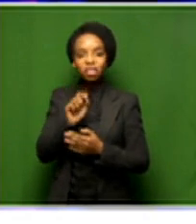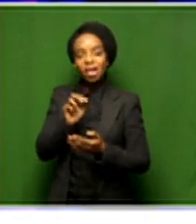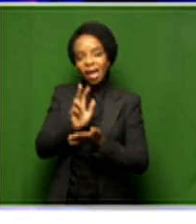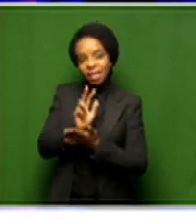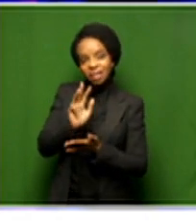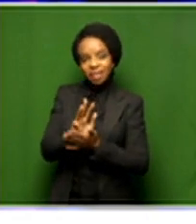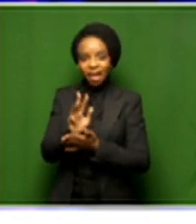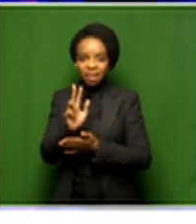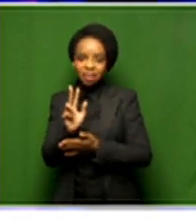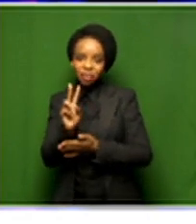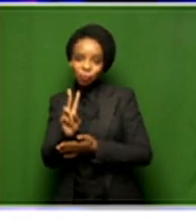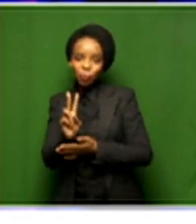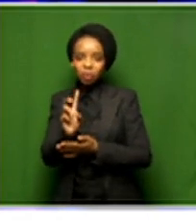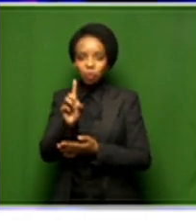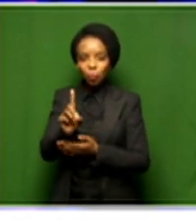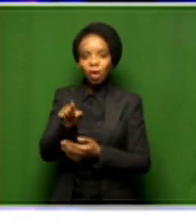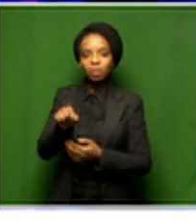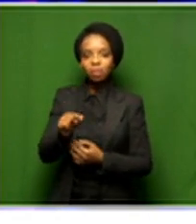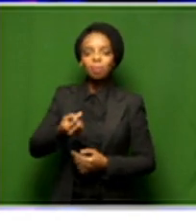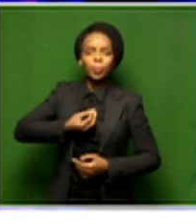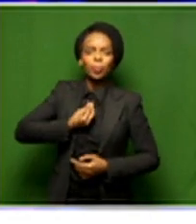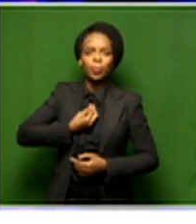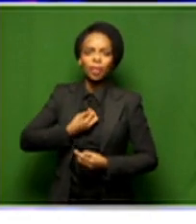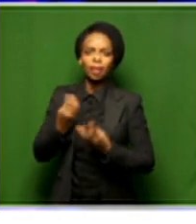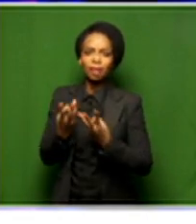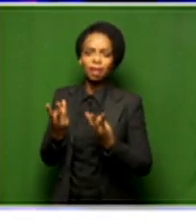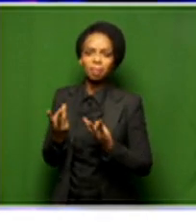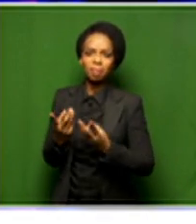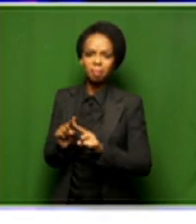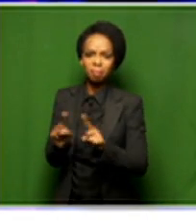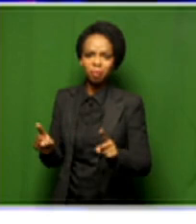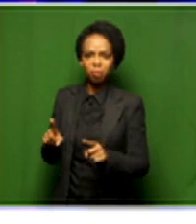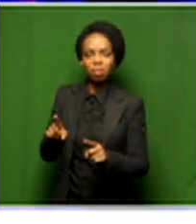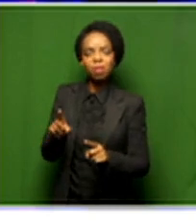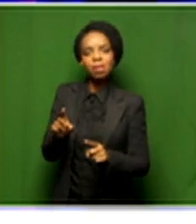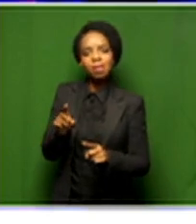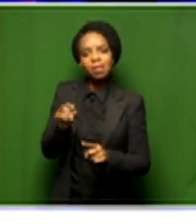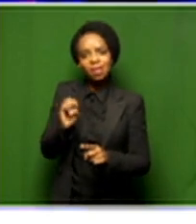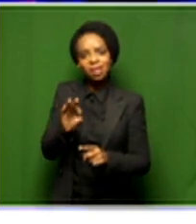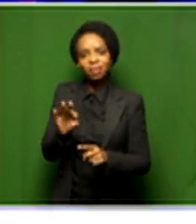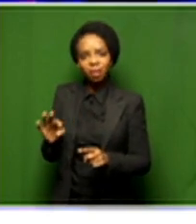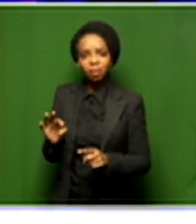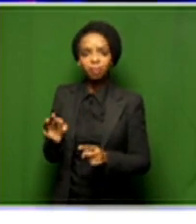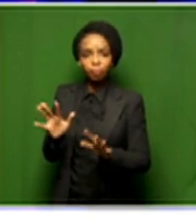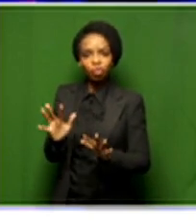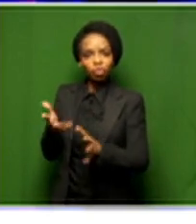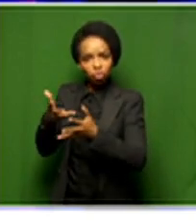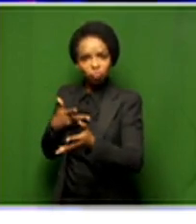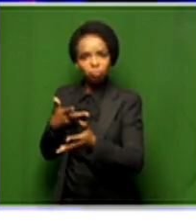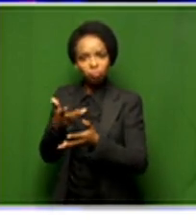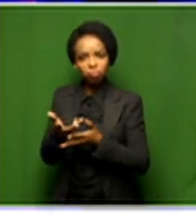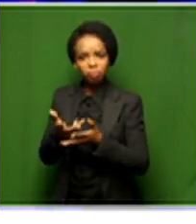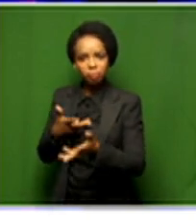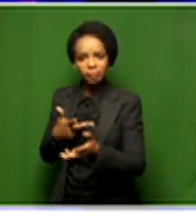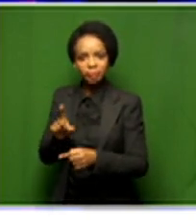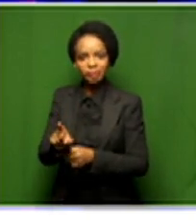21. That's a very, very young voting section, a voting population that the EFF speak to as well. Yeah. Now, I want to talk to